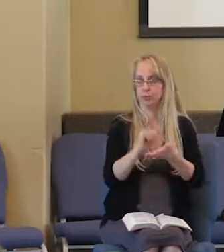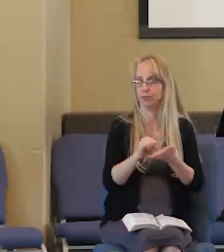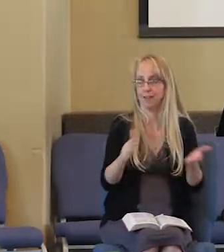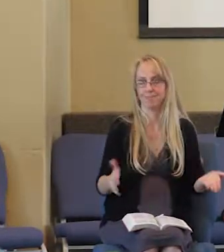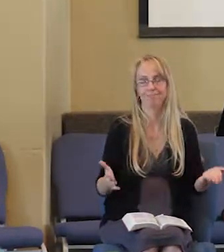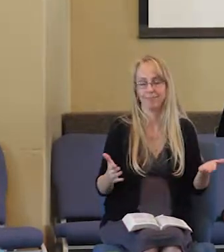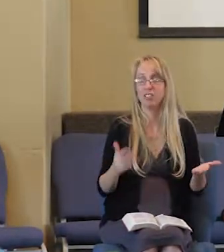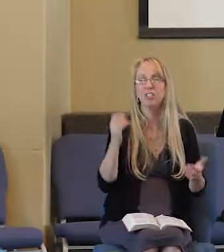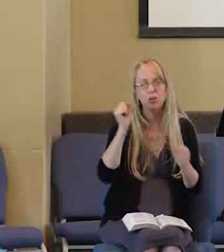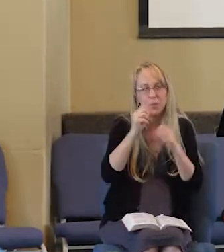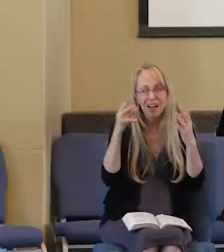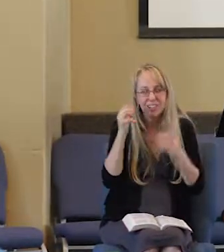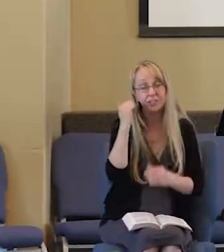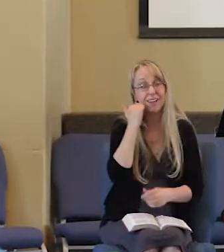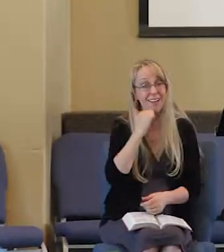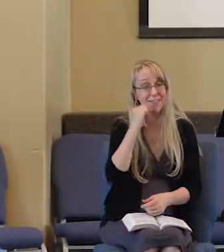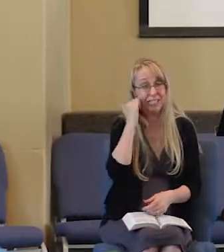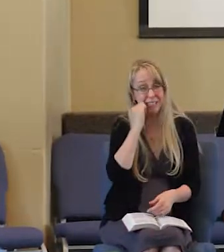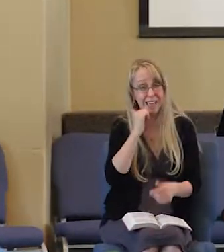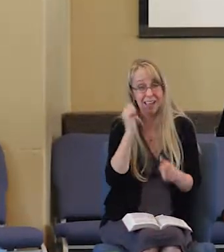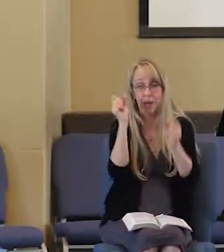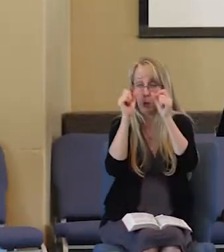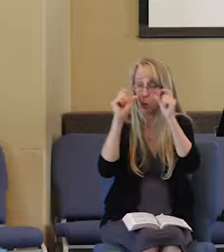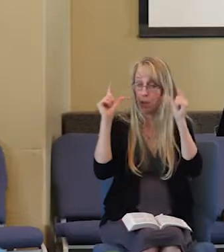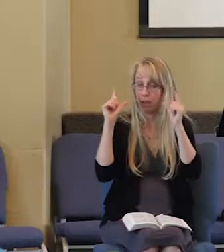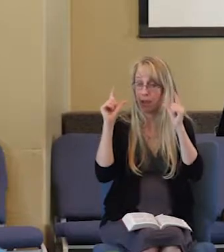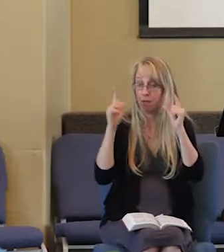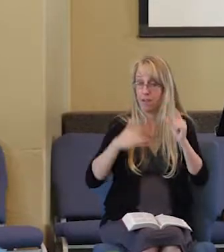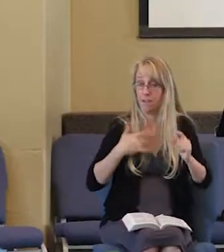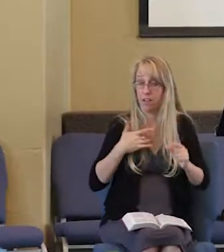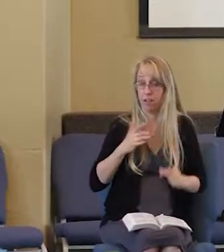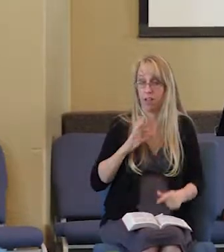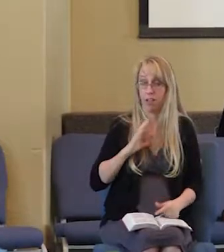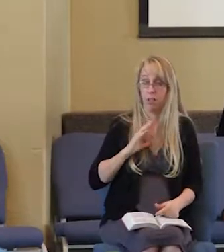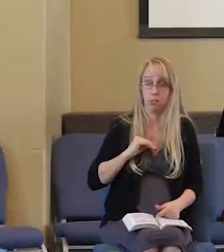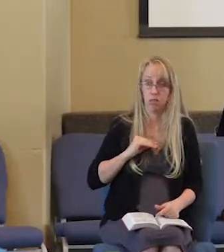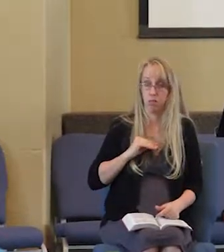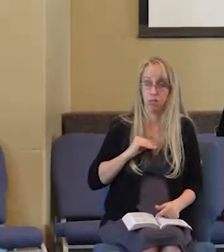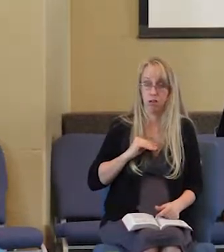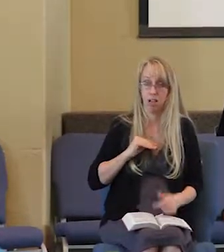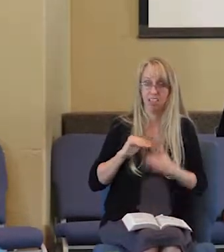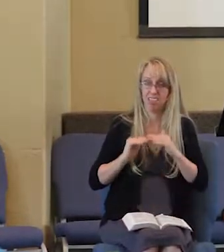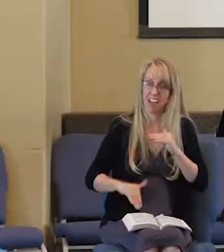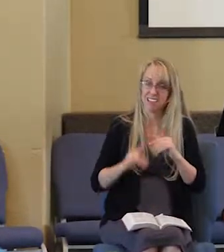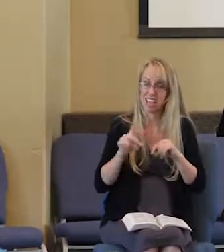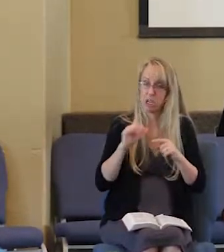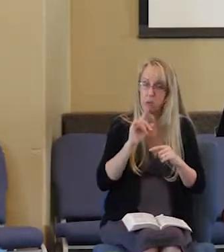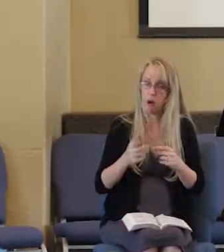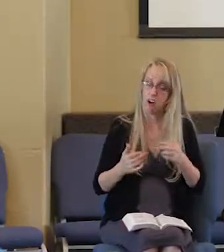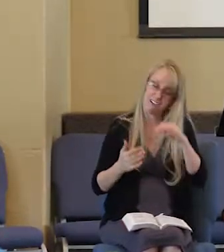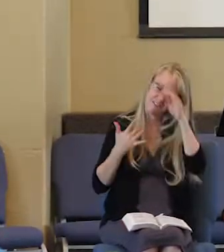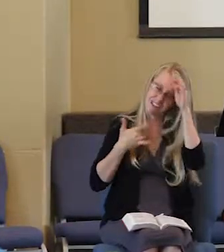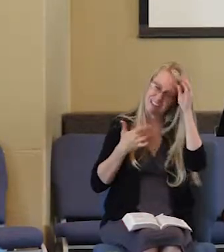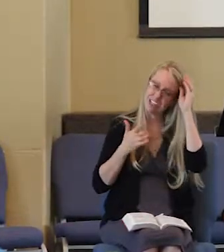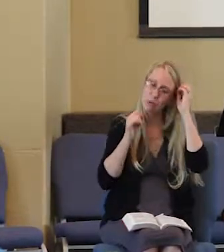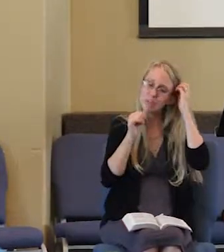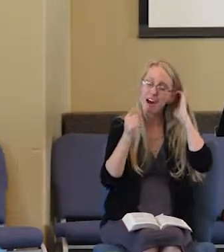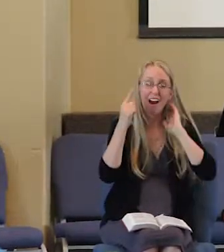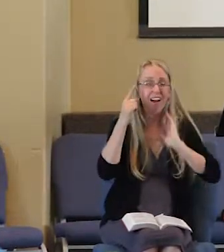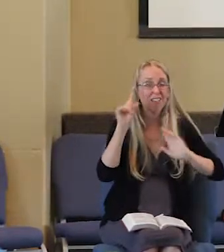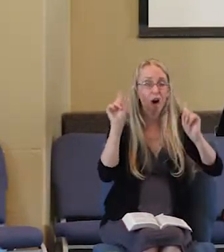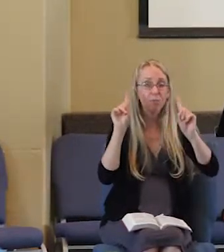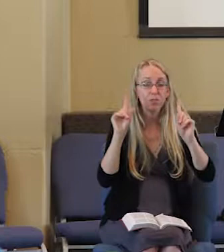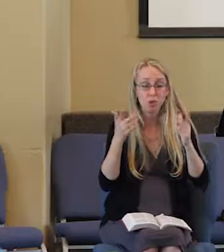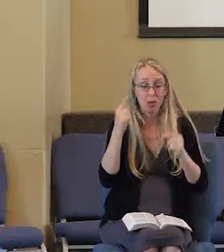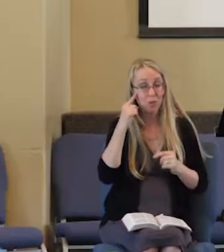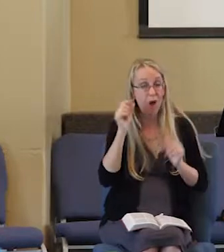Do you imagine every day waking up feeling less than you are? Feeling like you had not accomplished what